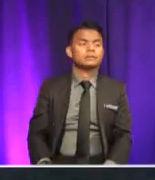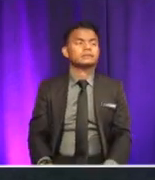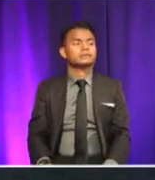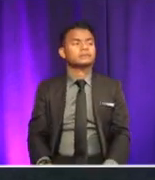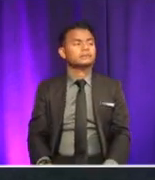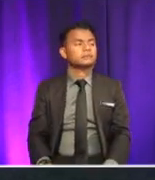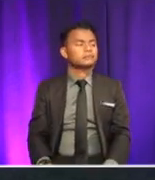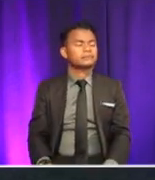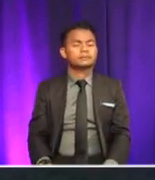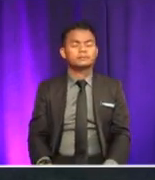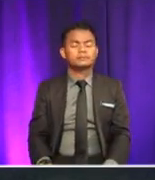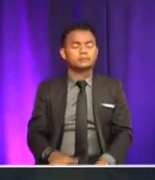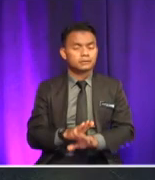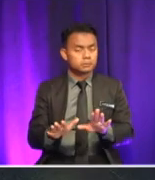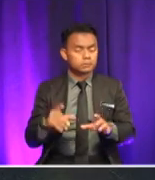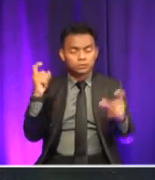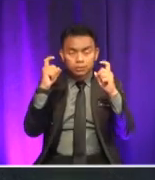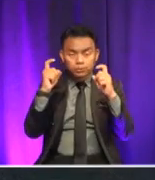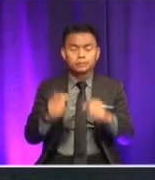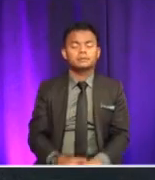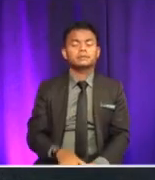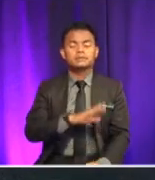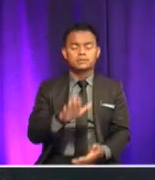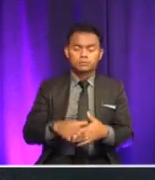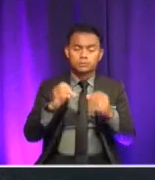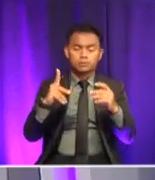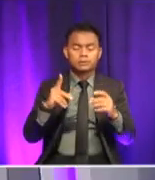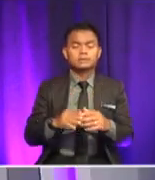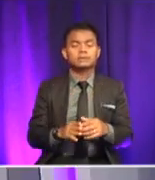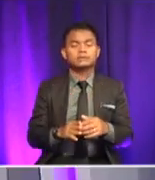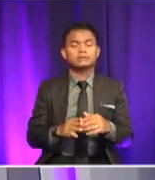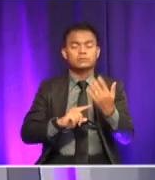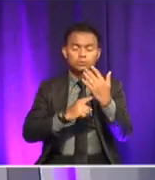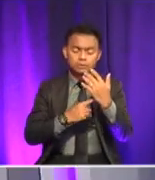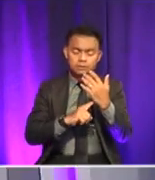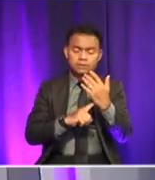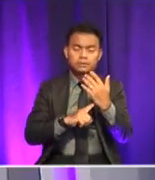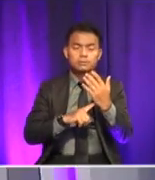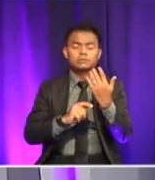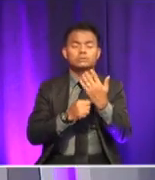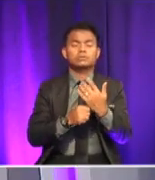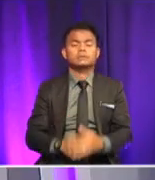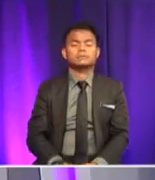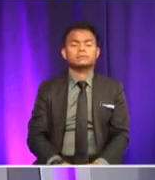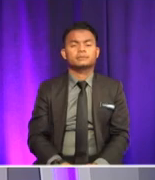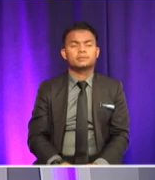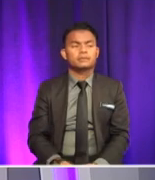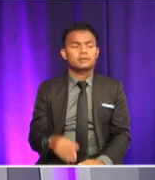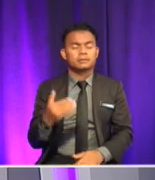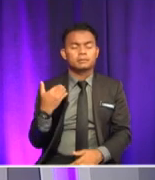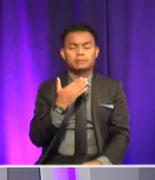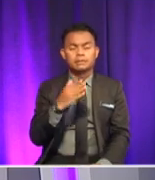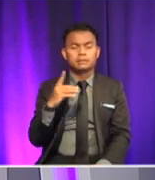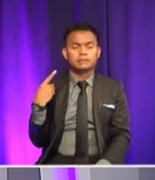Kritiga, Ayn and Patricia, don't panic. It's all good. Just go back to the beginning. Mm-hmm. And also, we want to be careful with the time, correct, teacher? Correct. So, how